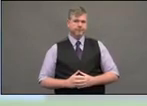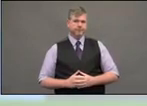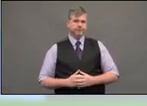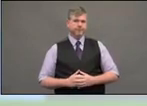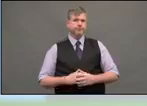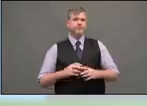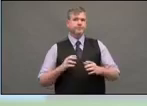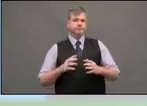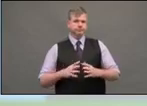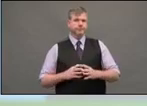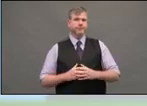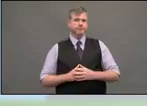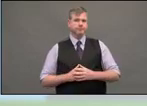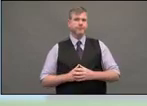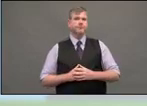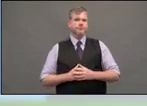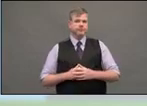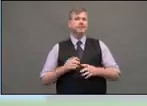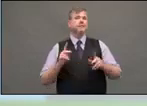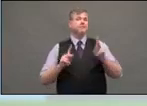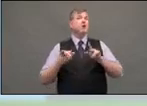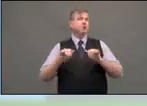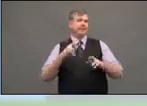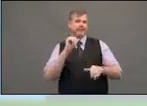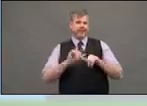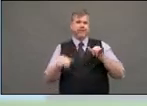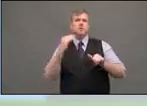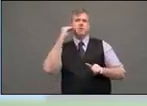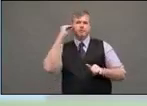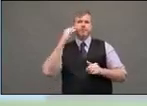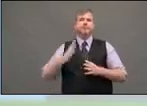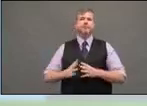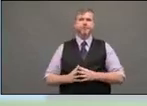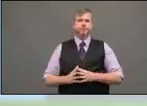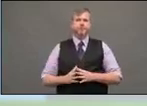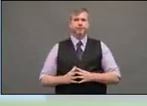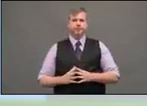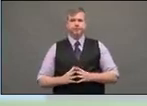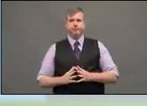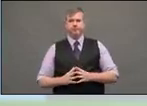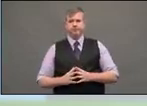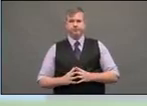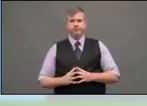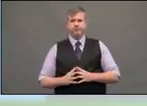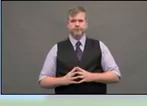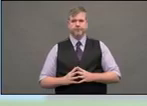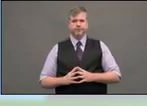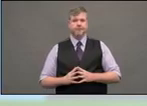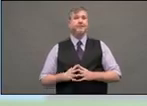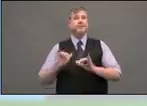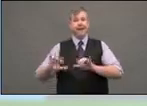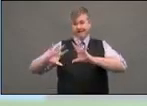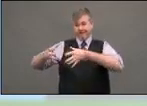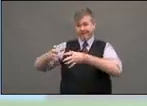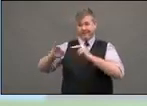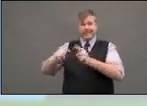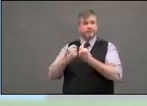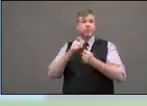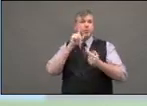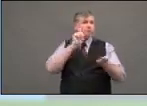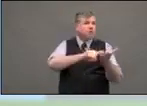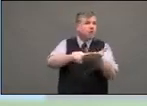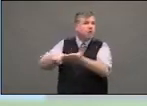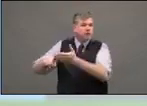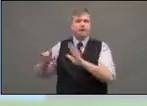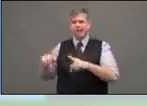we're being very proactive in preparing and identifying and training up that workforce. So currently we are looking primarily